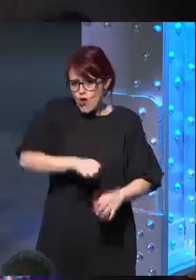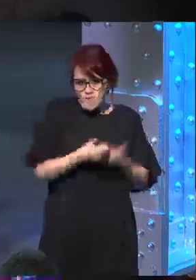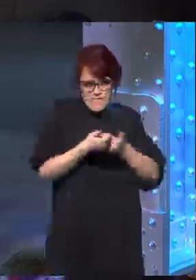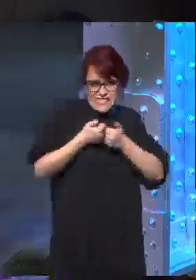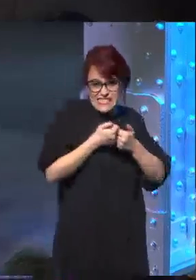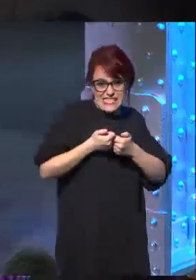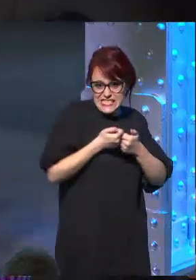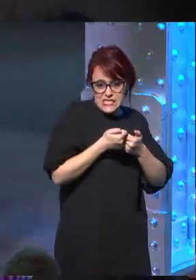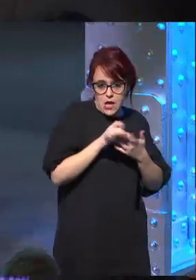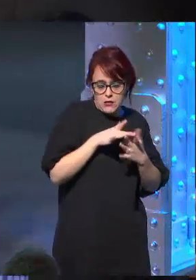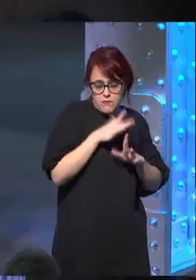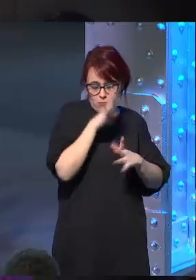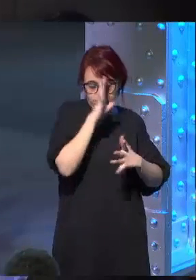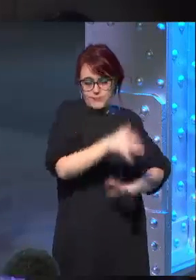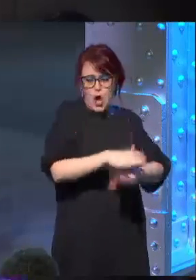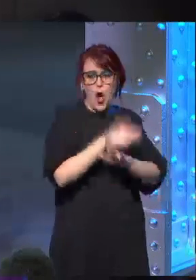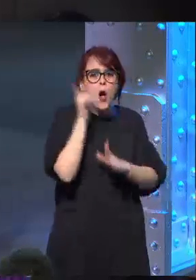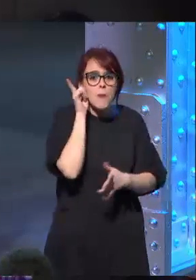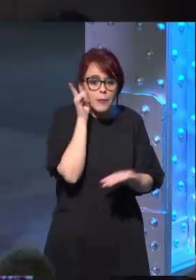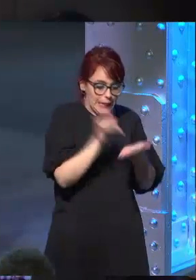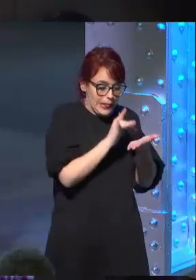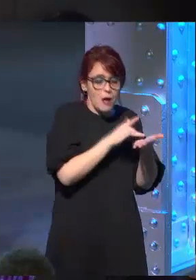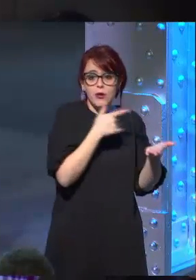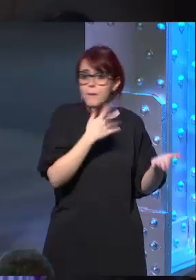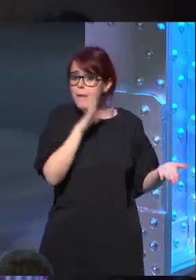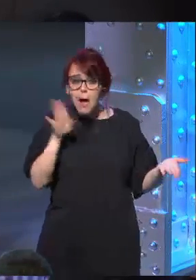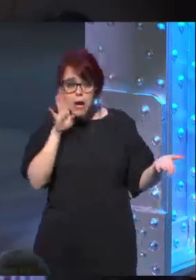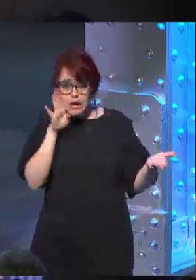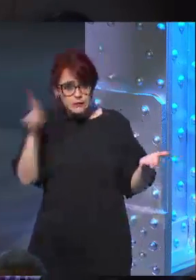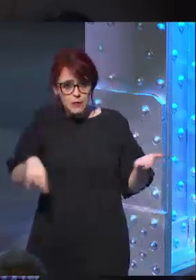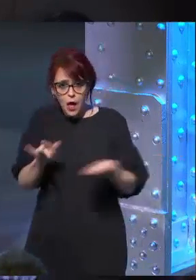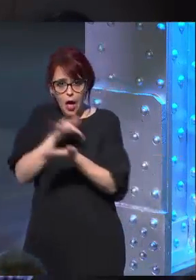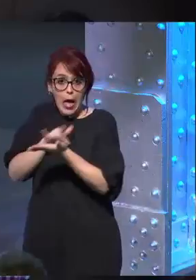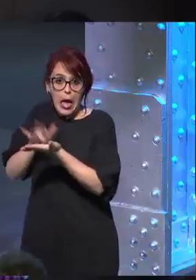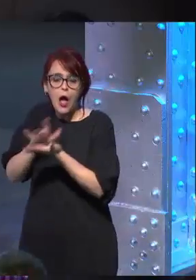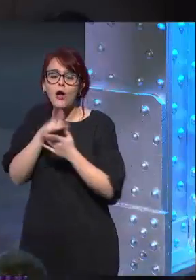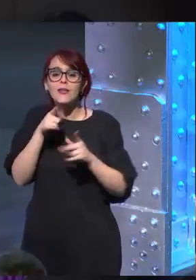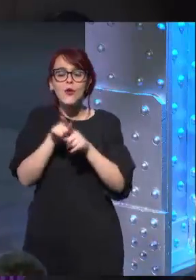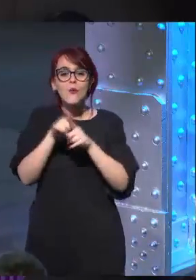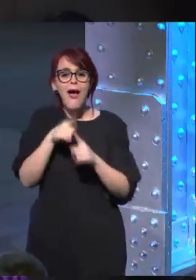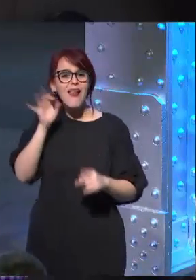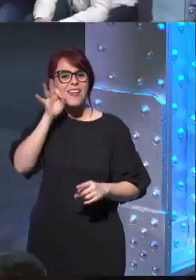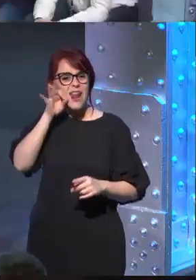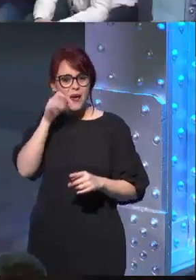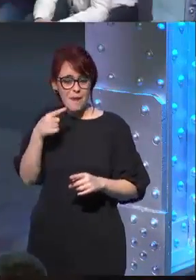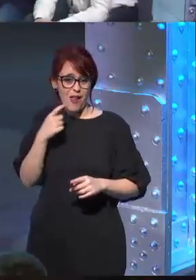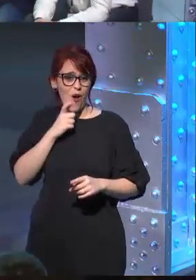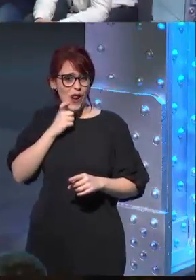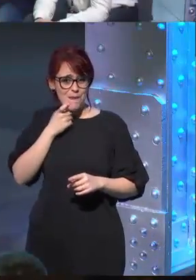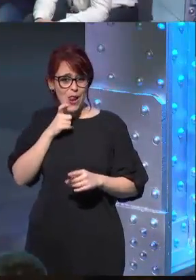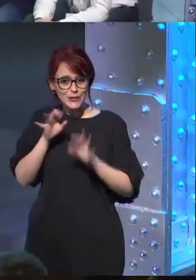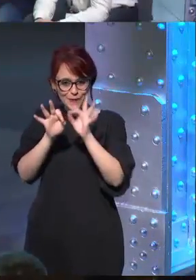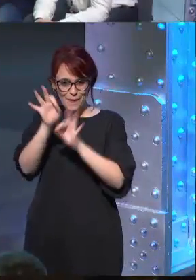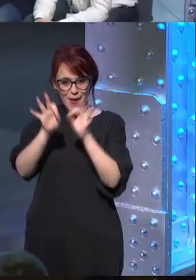because my kid is playing with the smartphone or video games, and she says this while she has a Candy